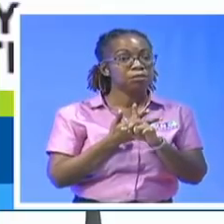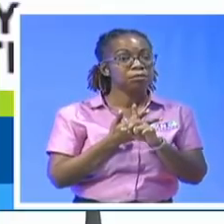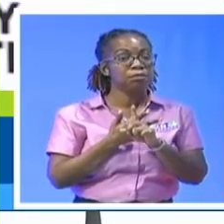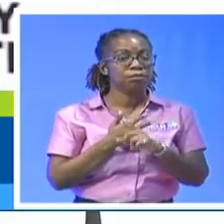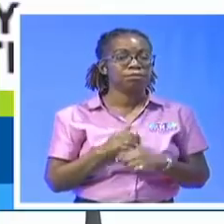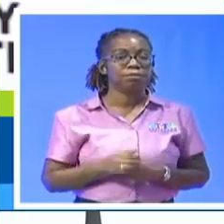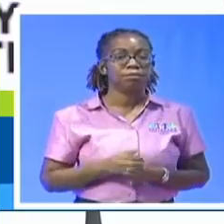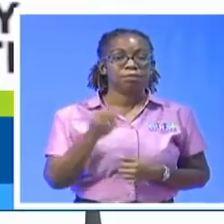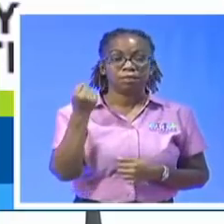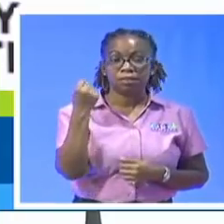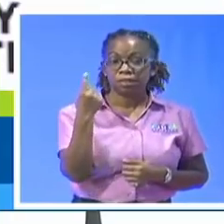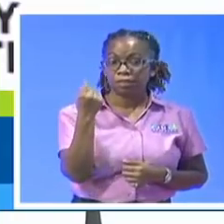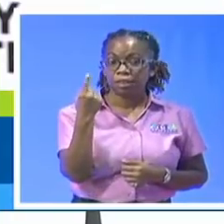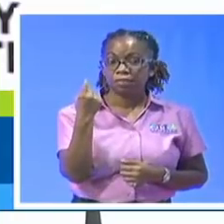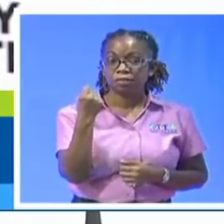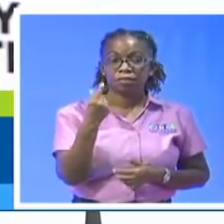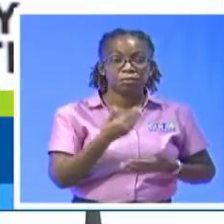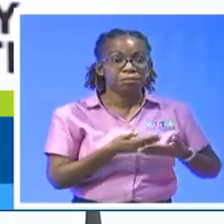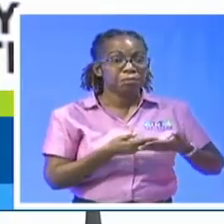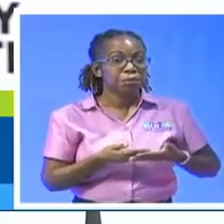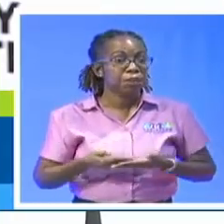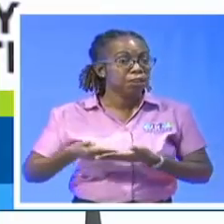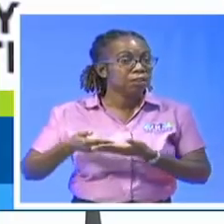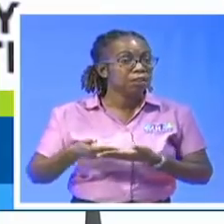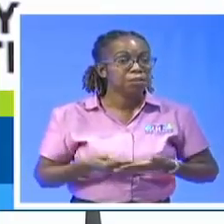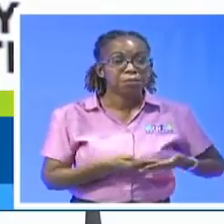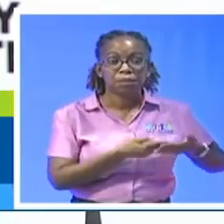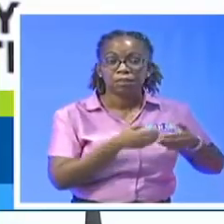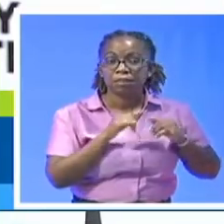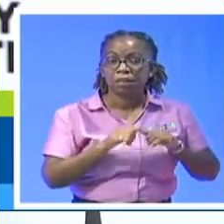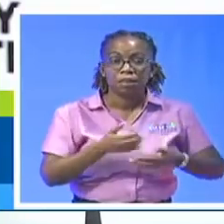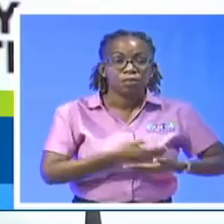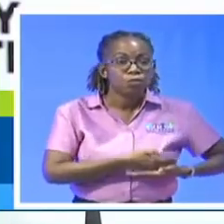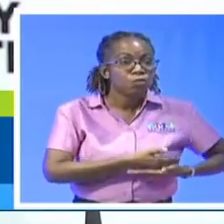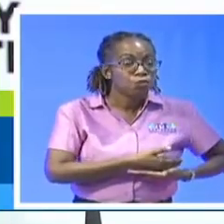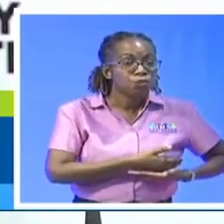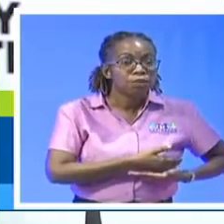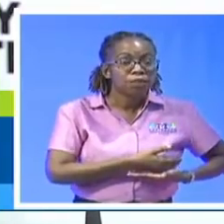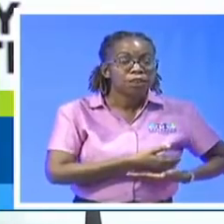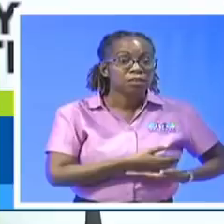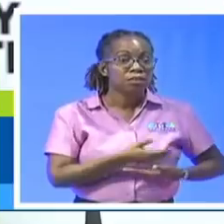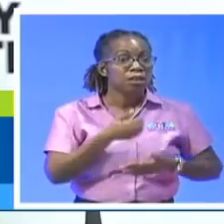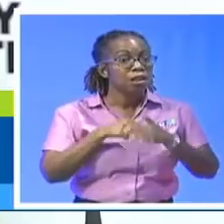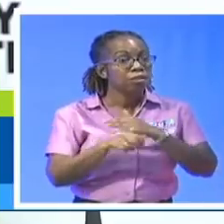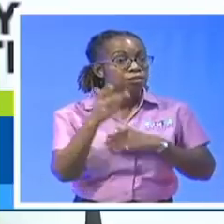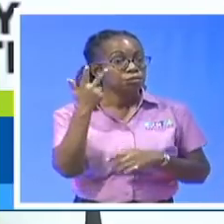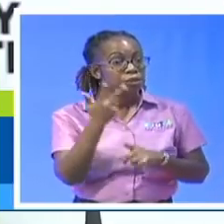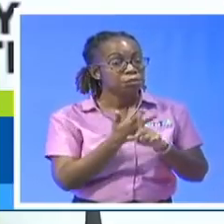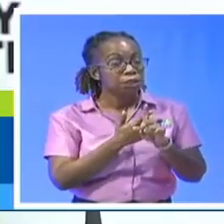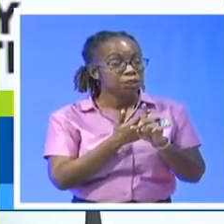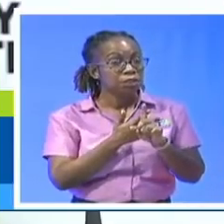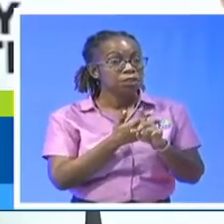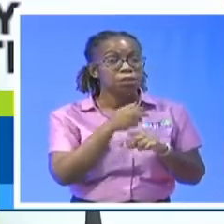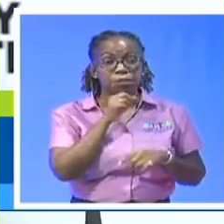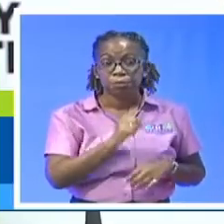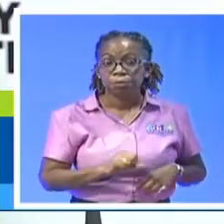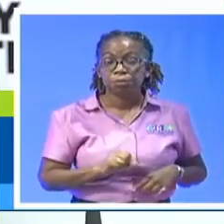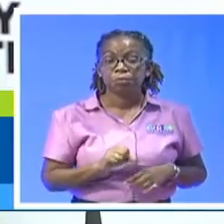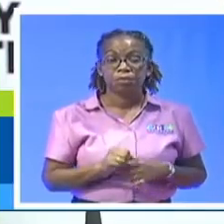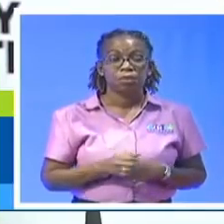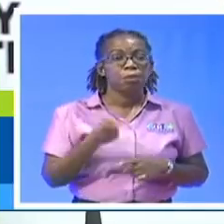11 are babes in arms, still breastfeeding, under 3 months old. So what can we